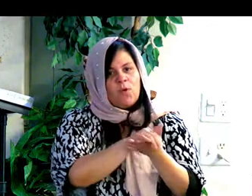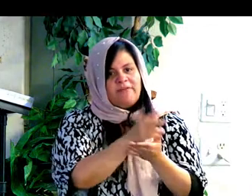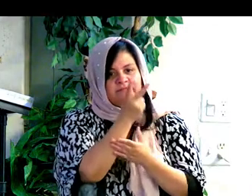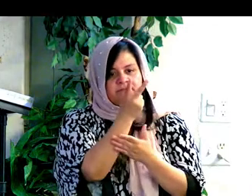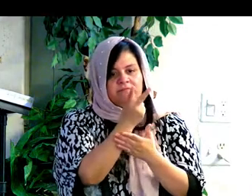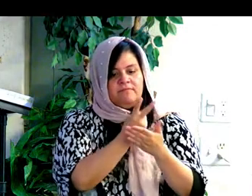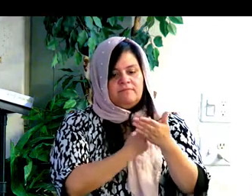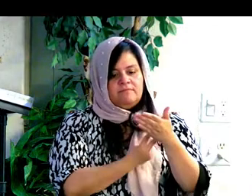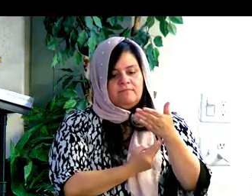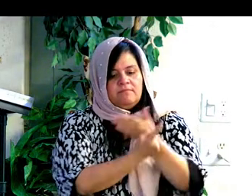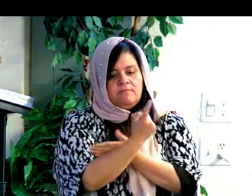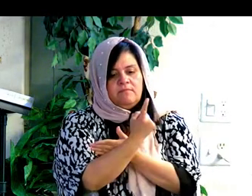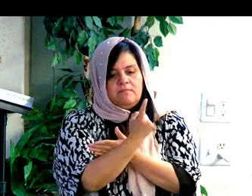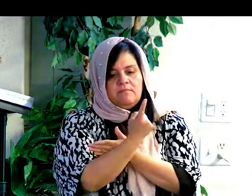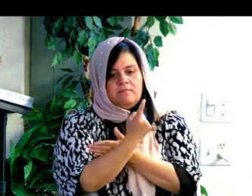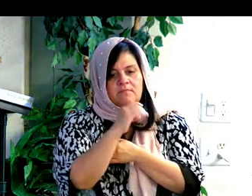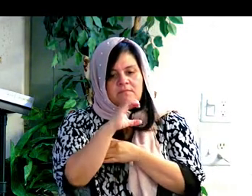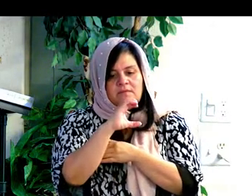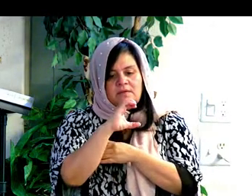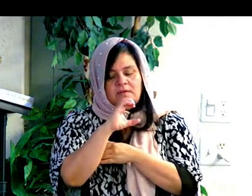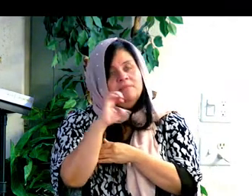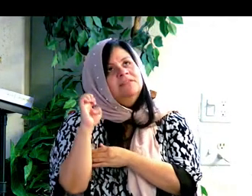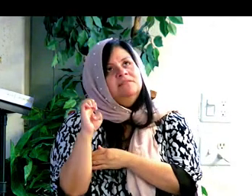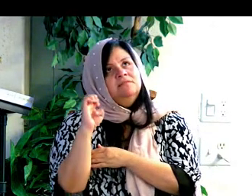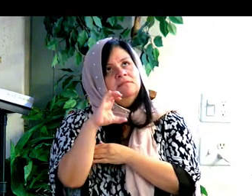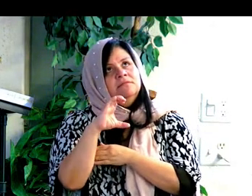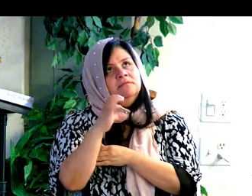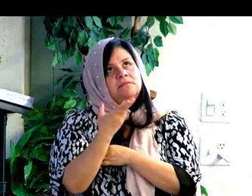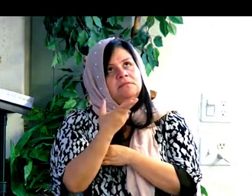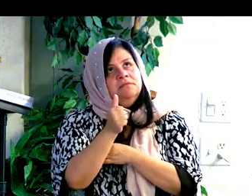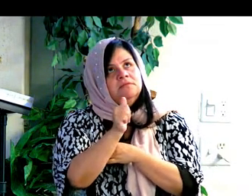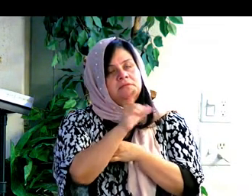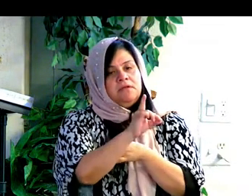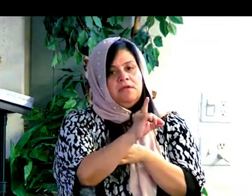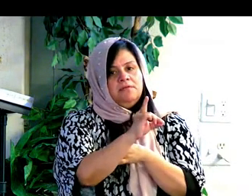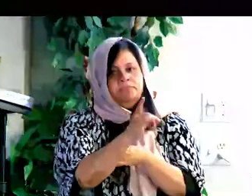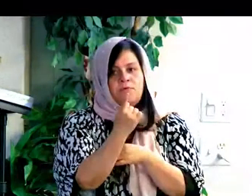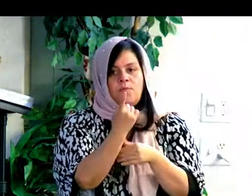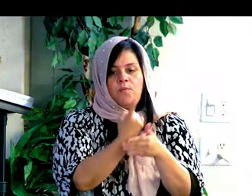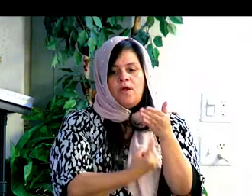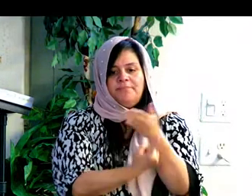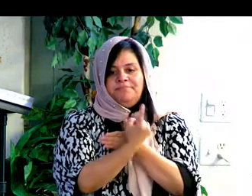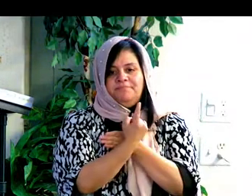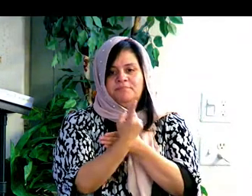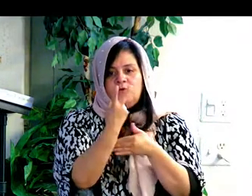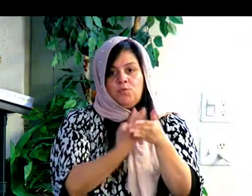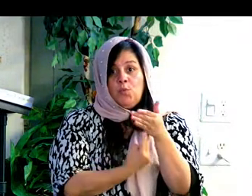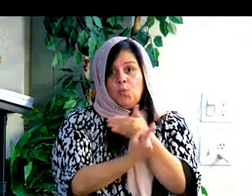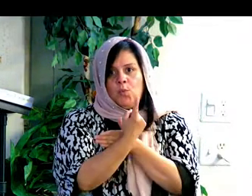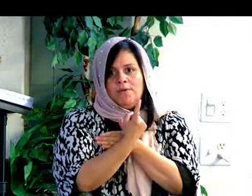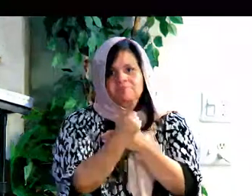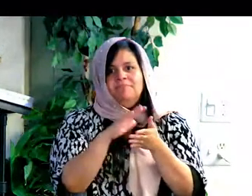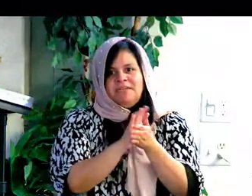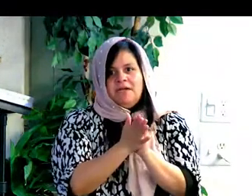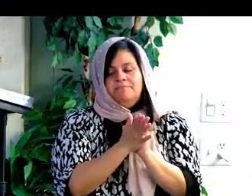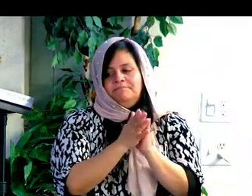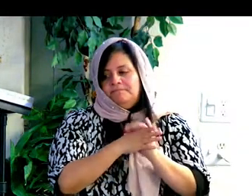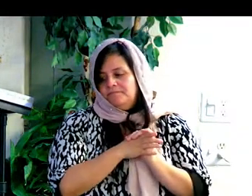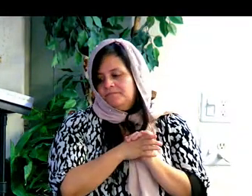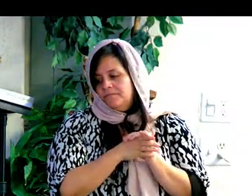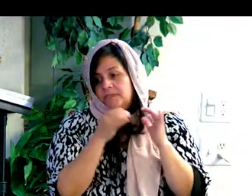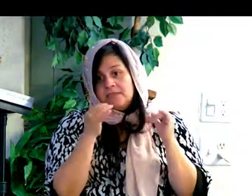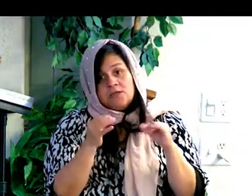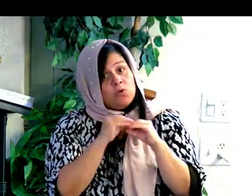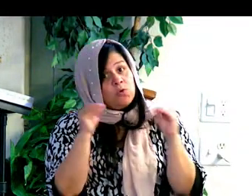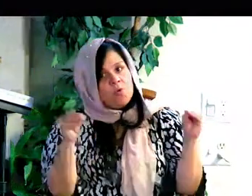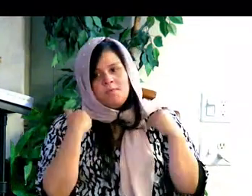Dice, consiguiente, ya no son dos, sino una sola carne. So then no one should break apart